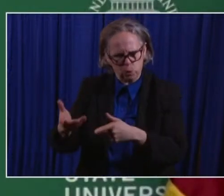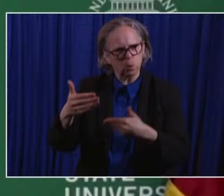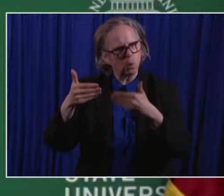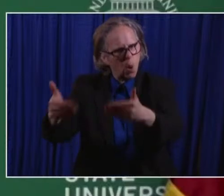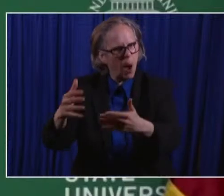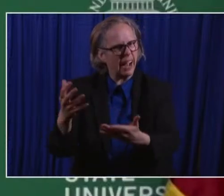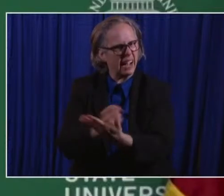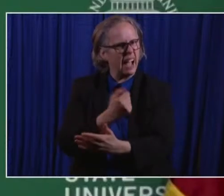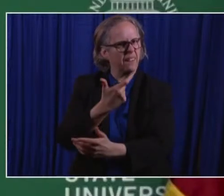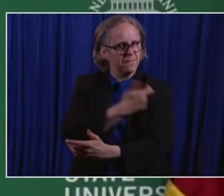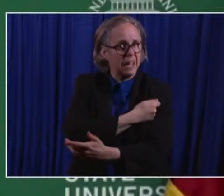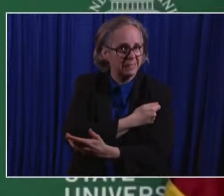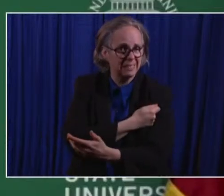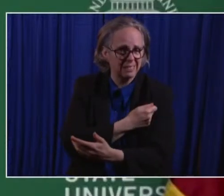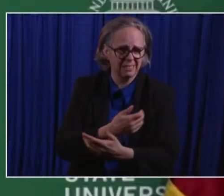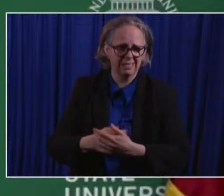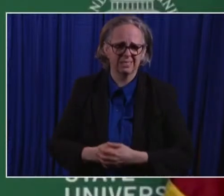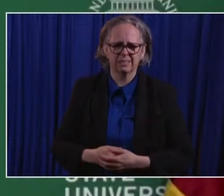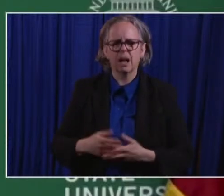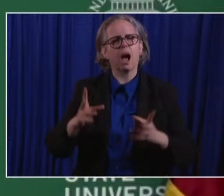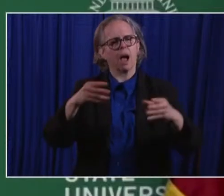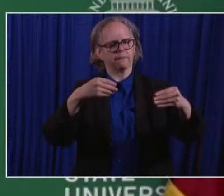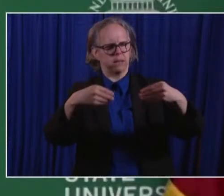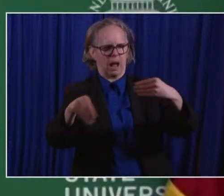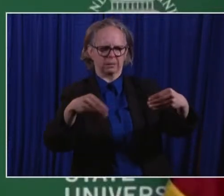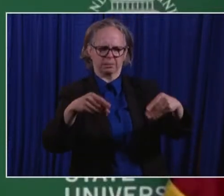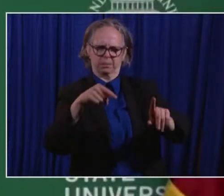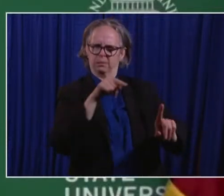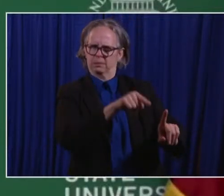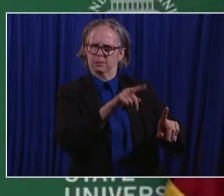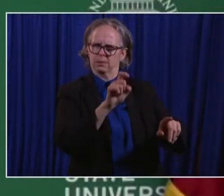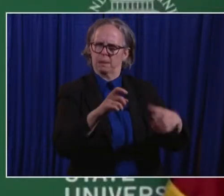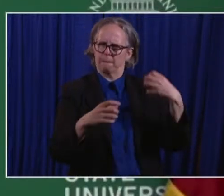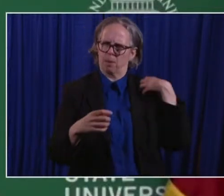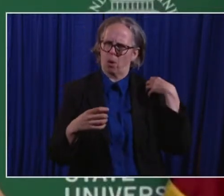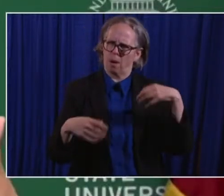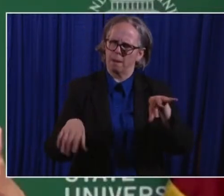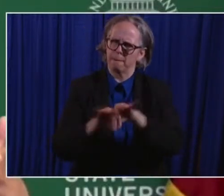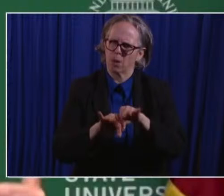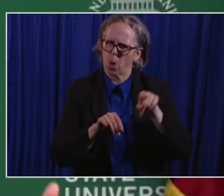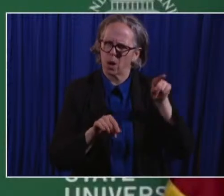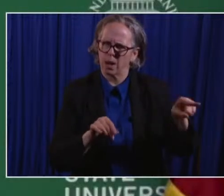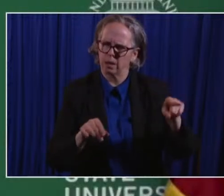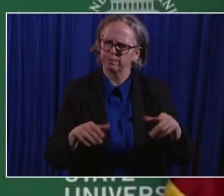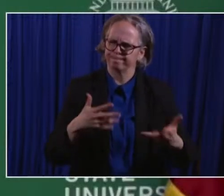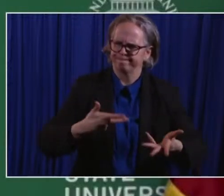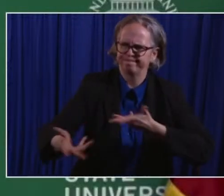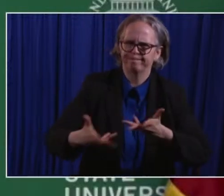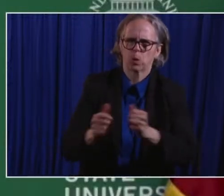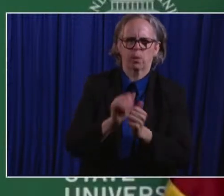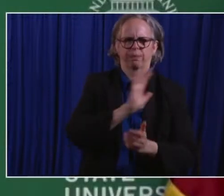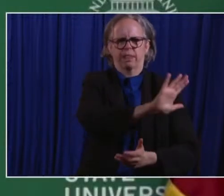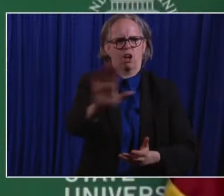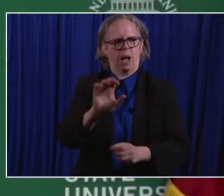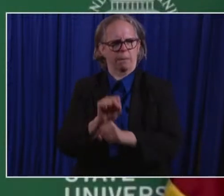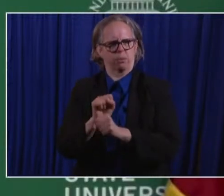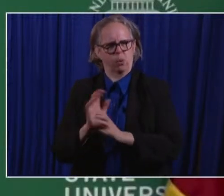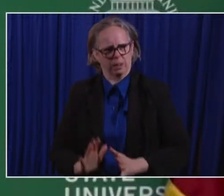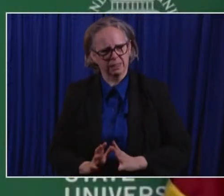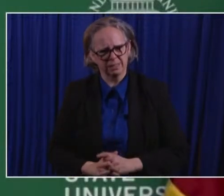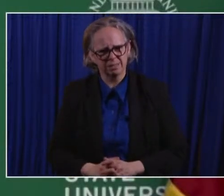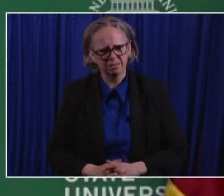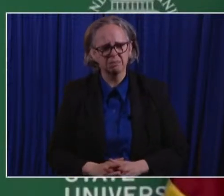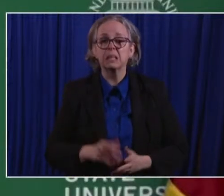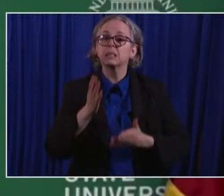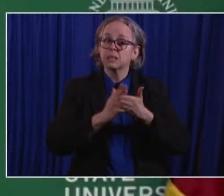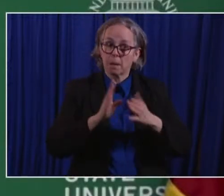for them. And that may be the workplace. So I think that's, we're seeing companies do that today. We would